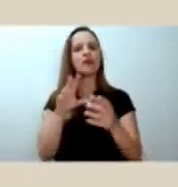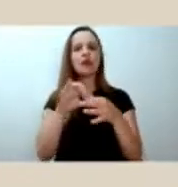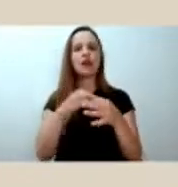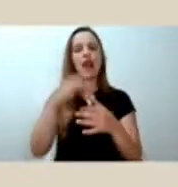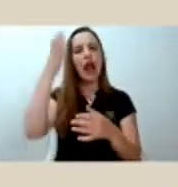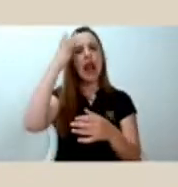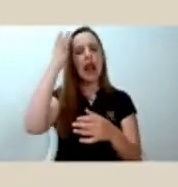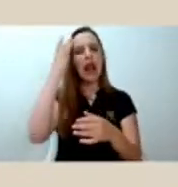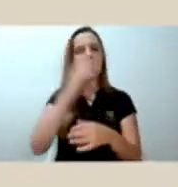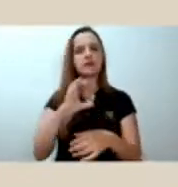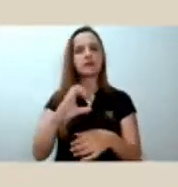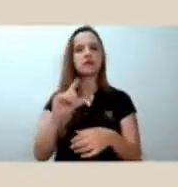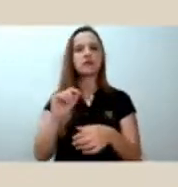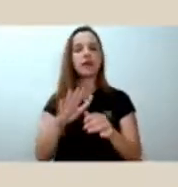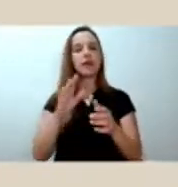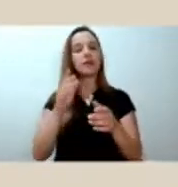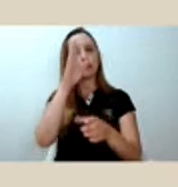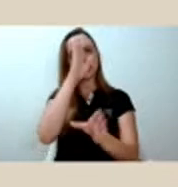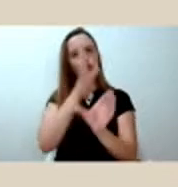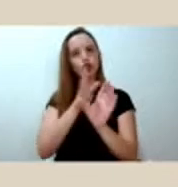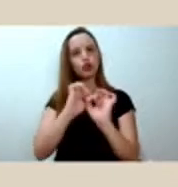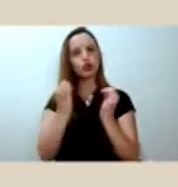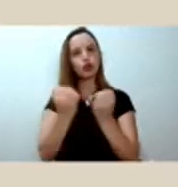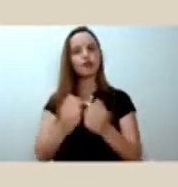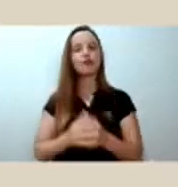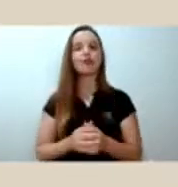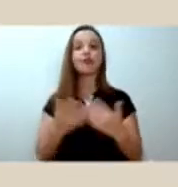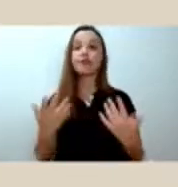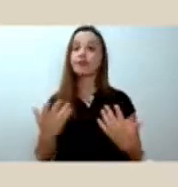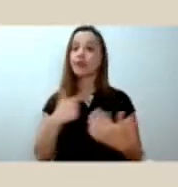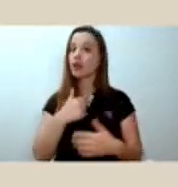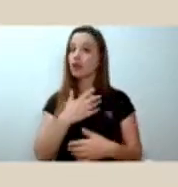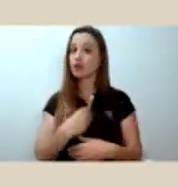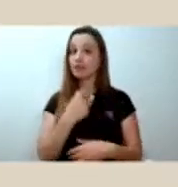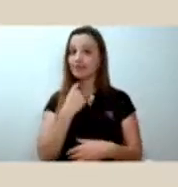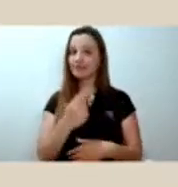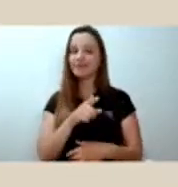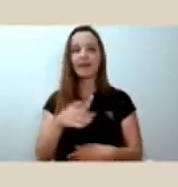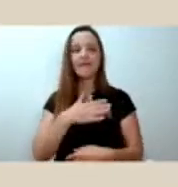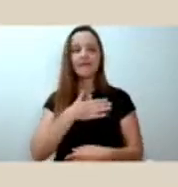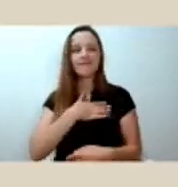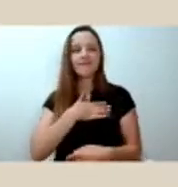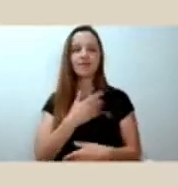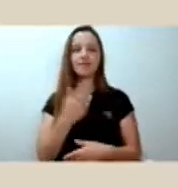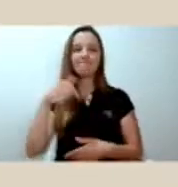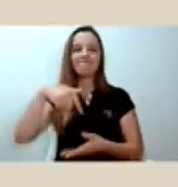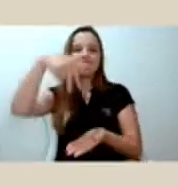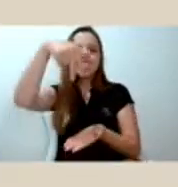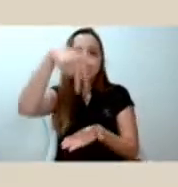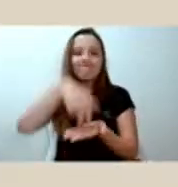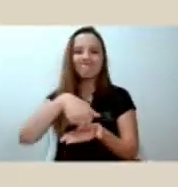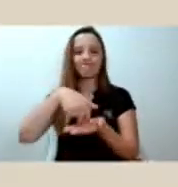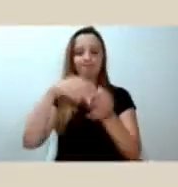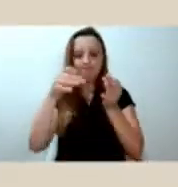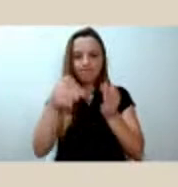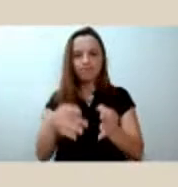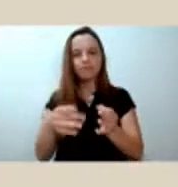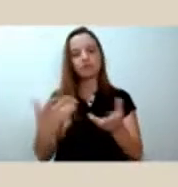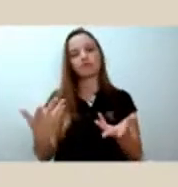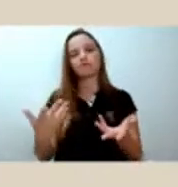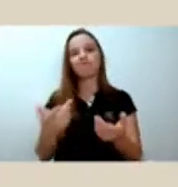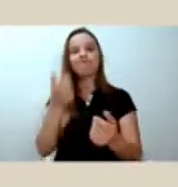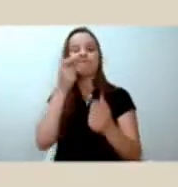psychology. Now, I want to let you know that we would love for you to be here in person with us, but we understand and know why this cannot